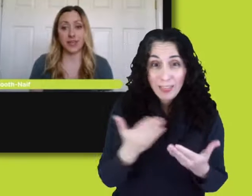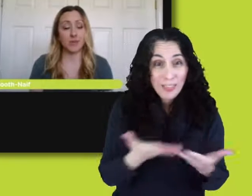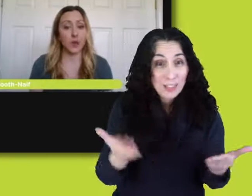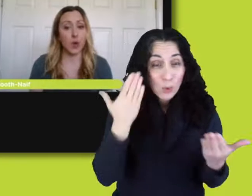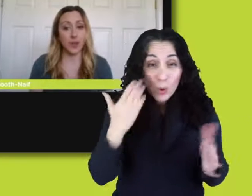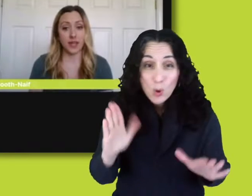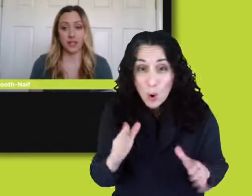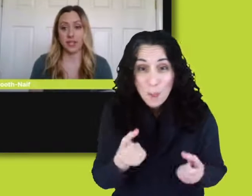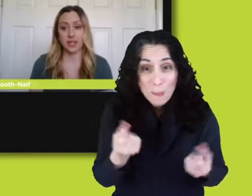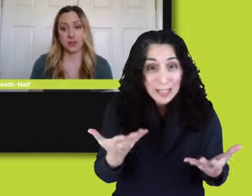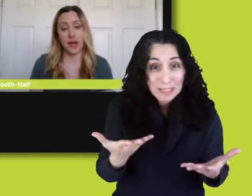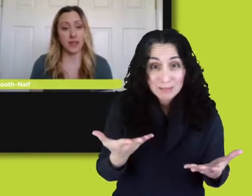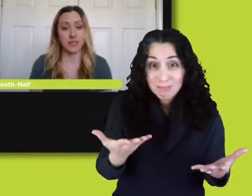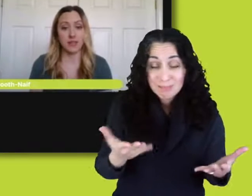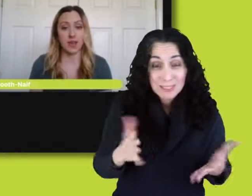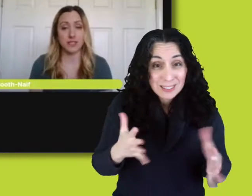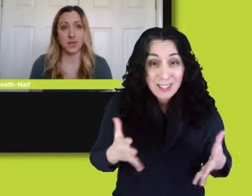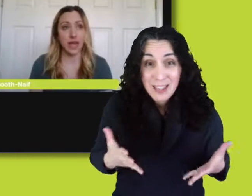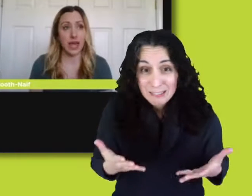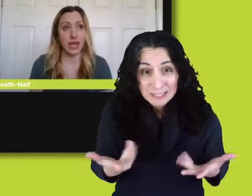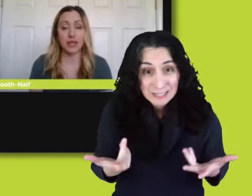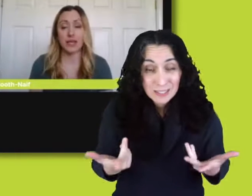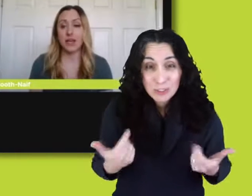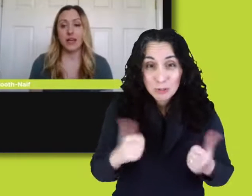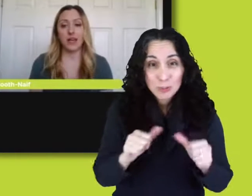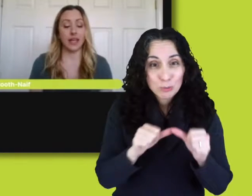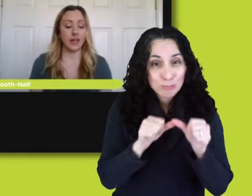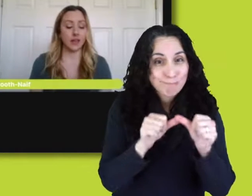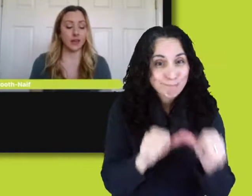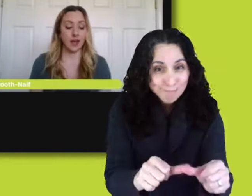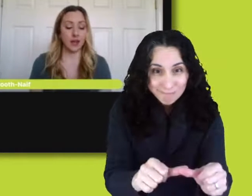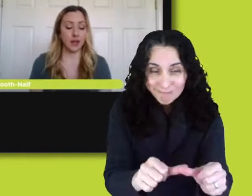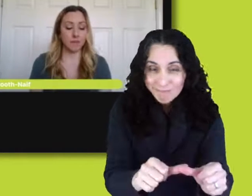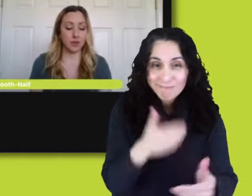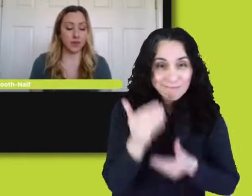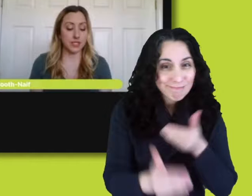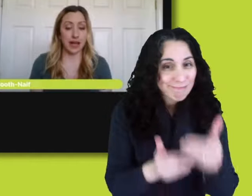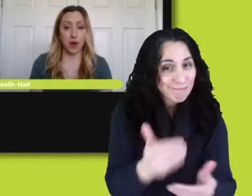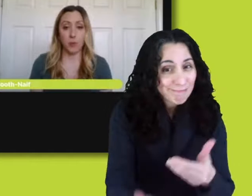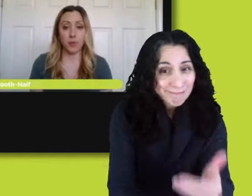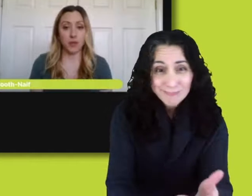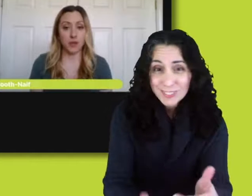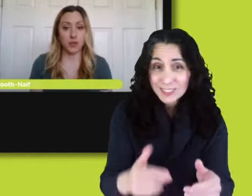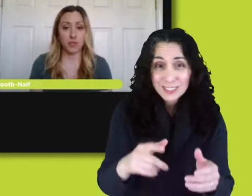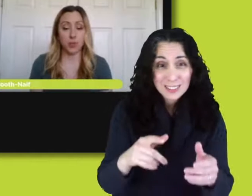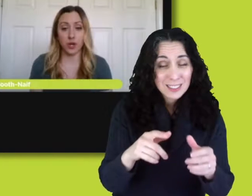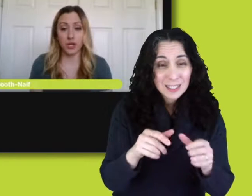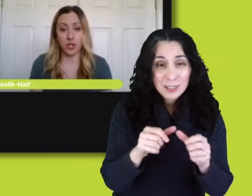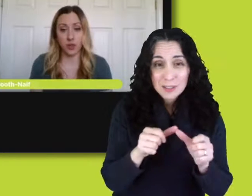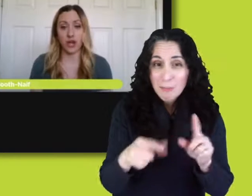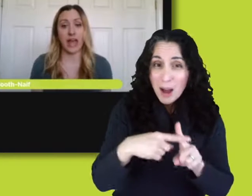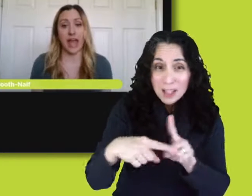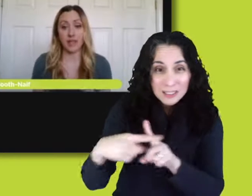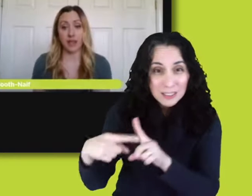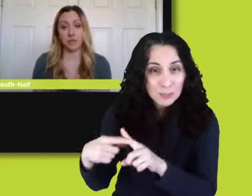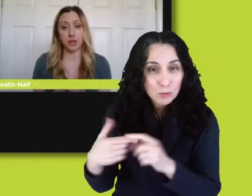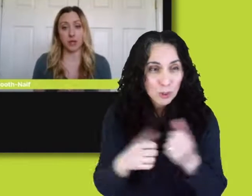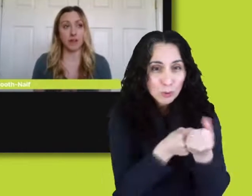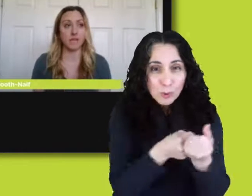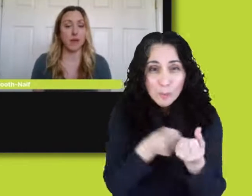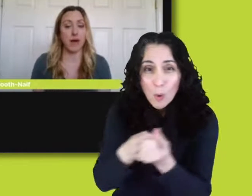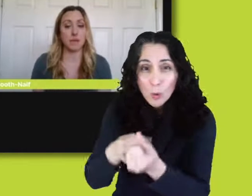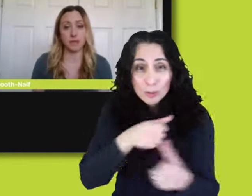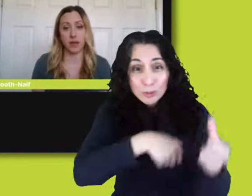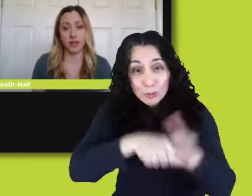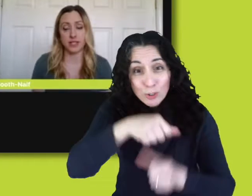I keep going and just stay as positive as we can, and, just help, support each other, and have that